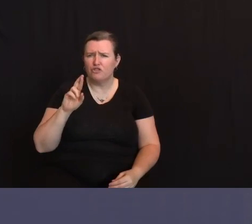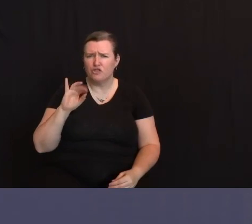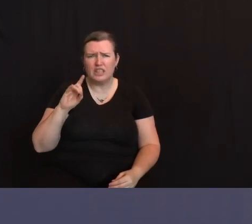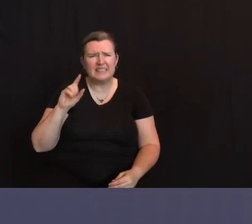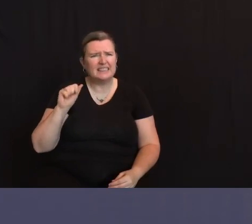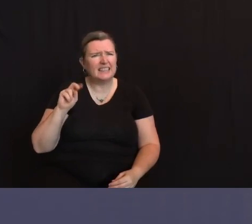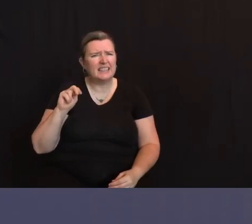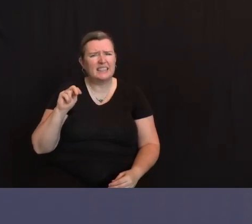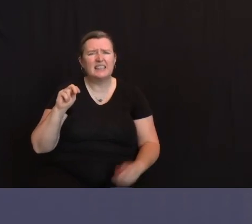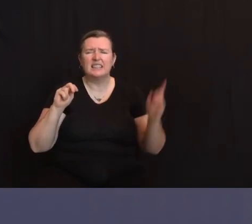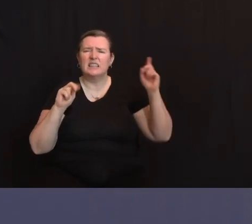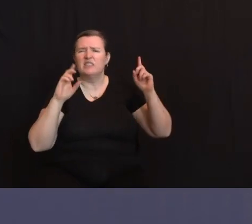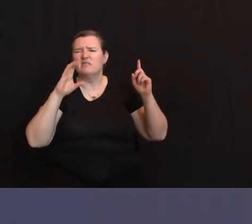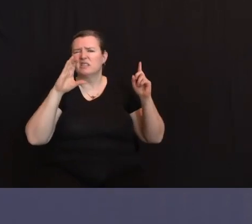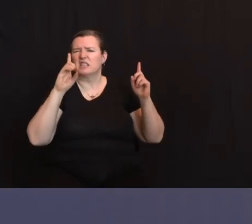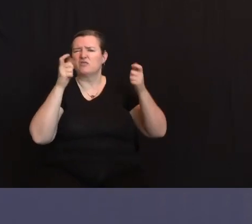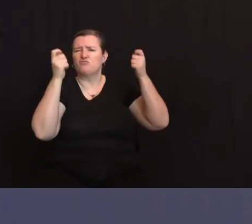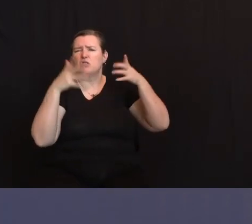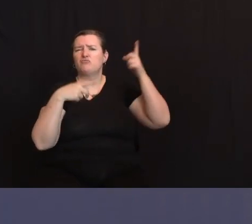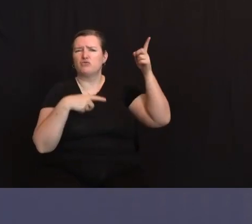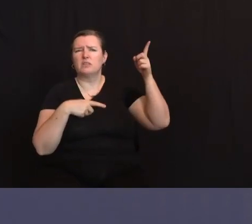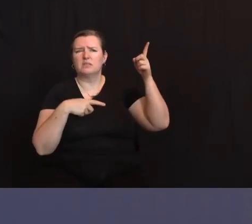specifically what he was,